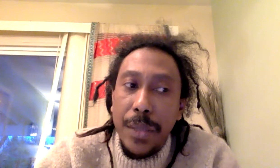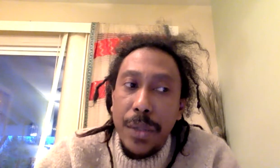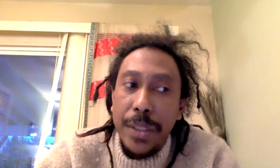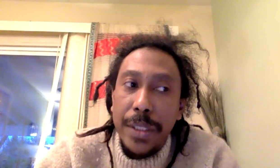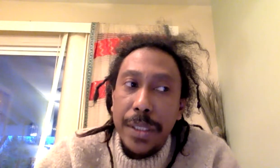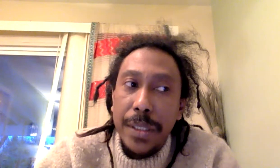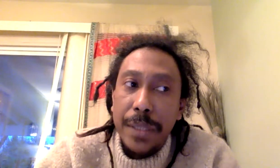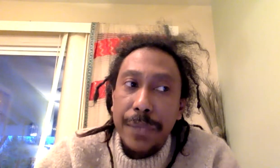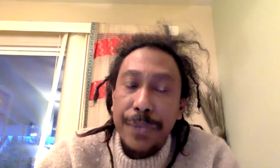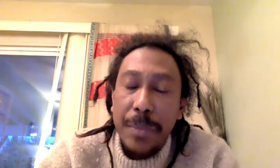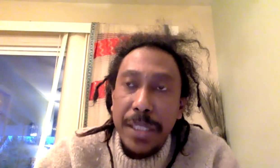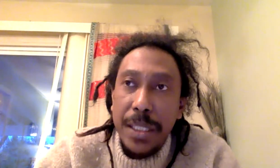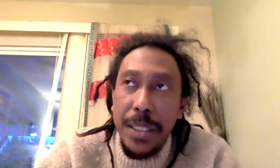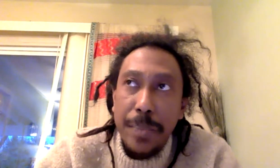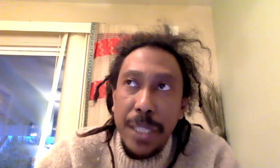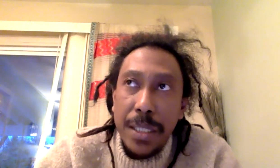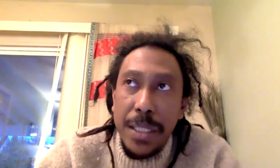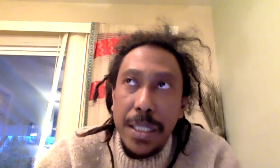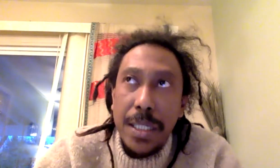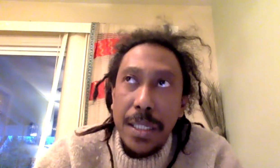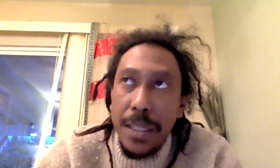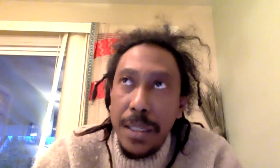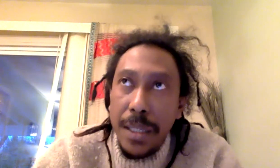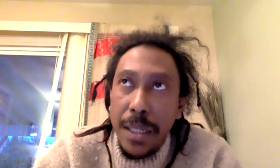they're called Famadina, means